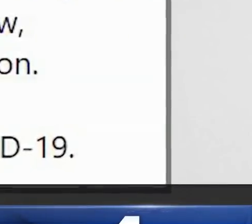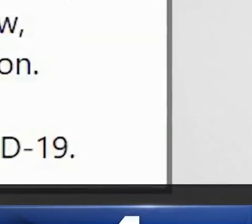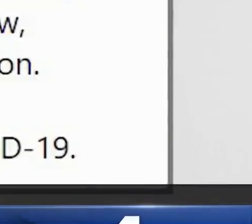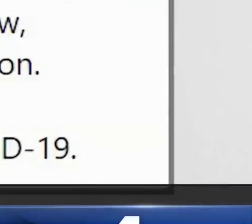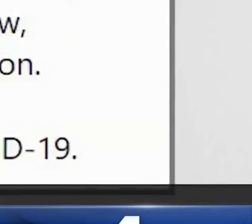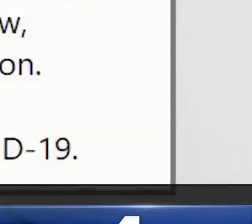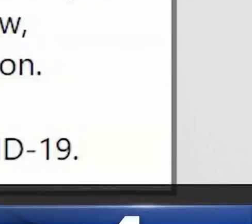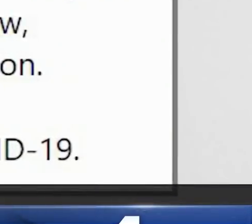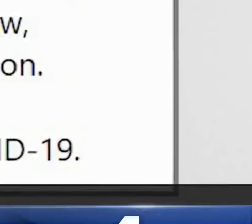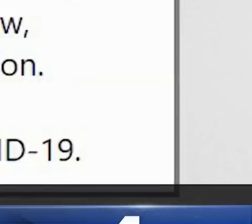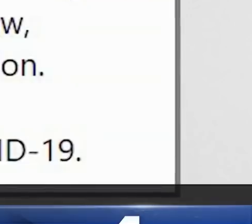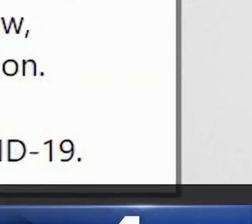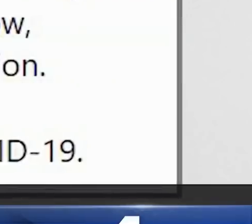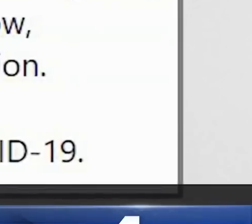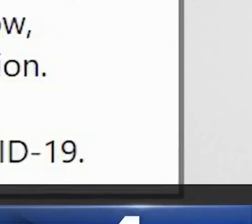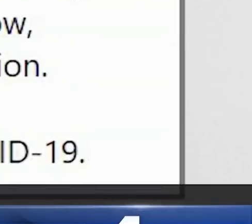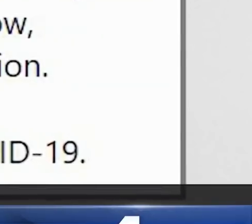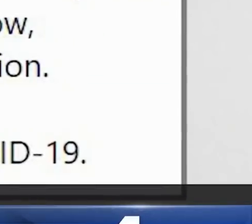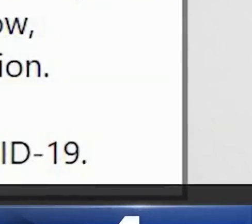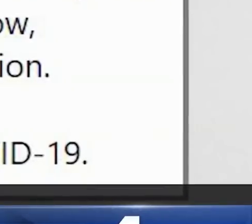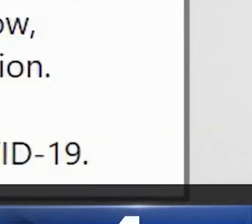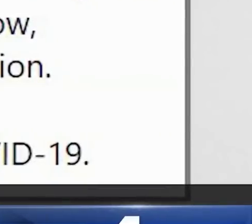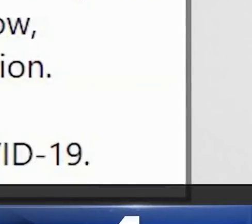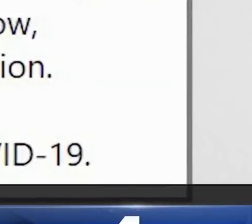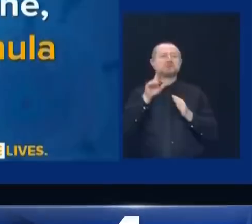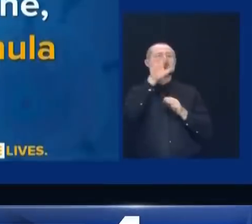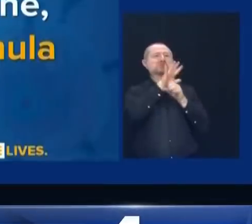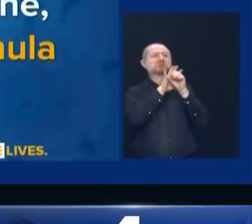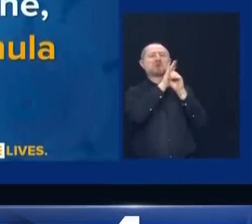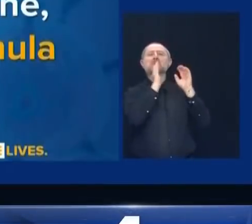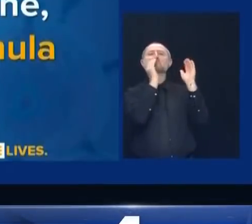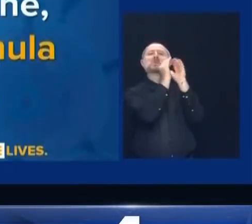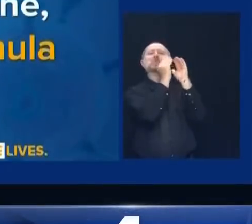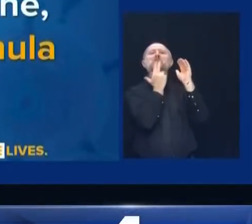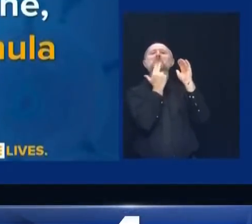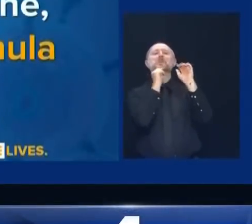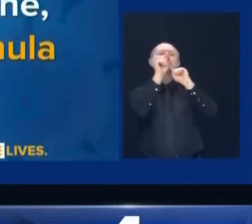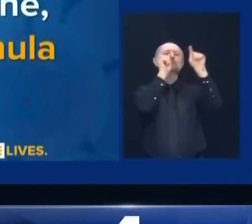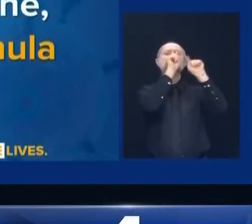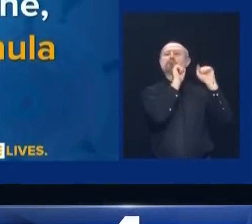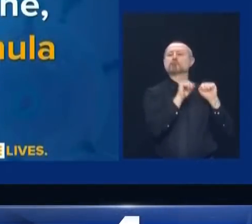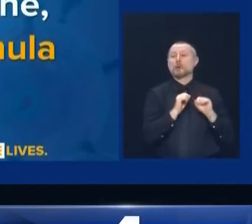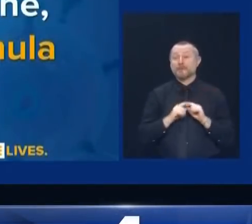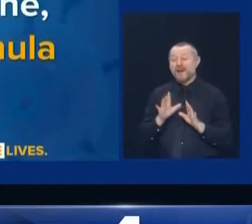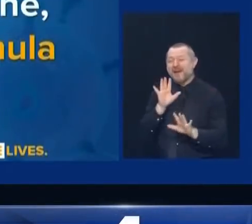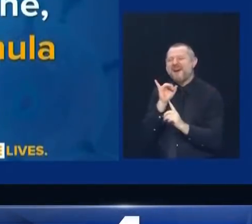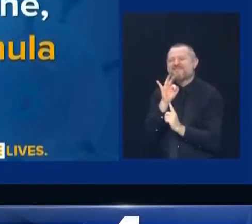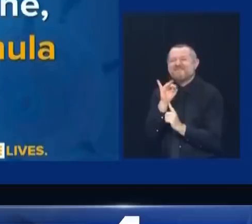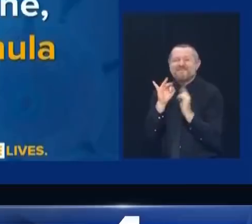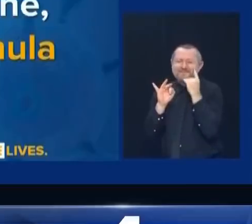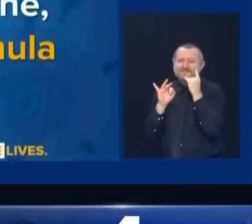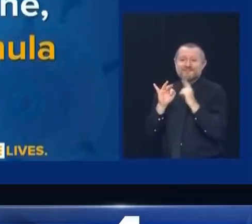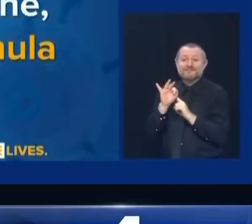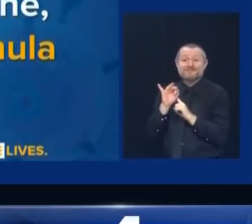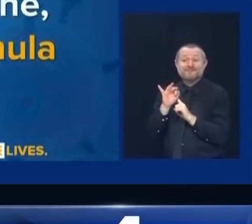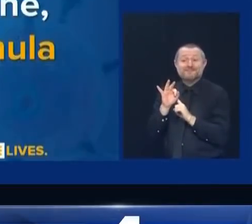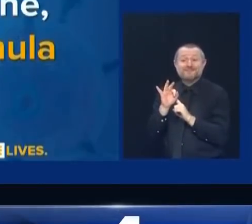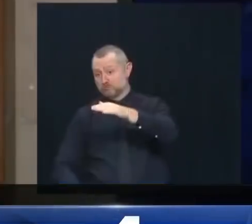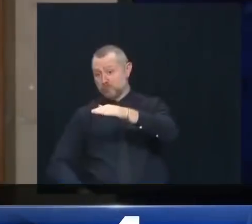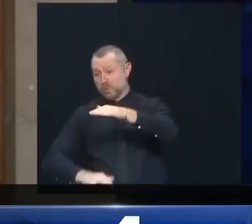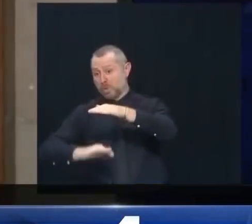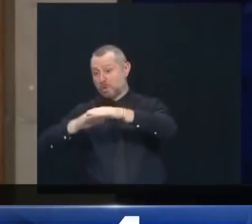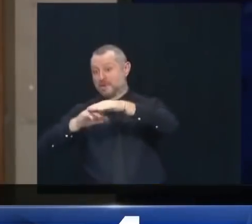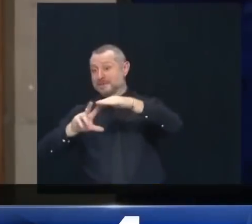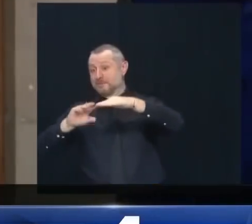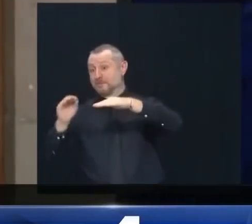fact be closed starting tomorrow. That seemed to surprise the governor, though he says the 3% threshold was the plan all along.